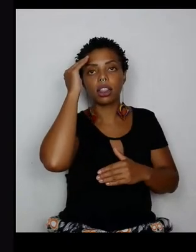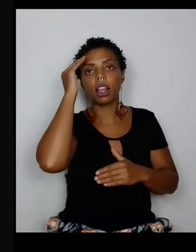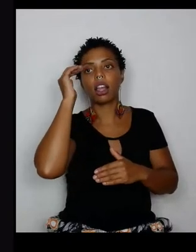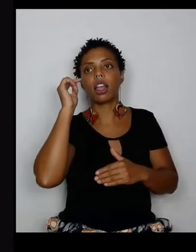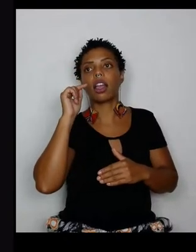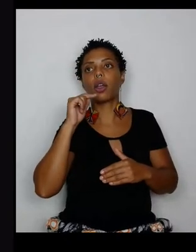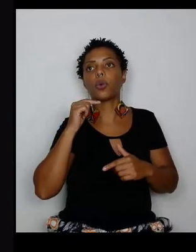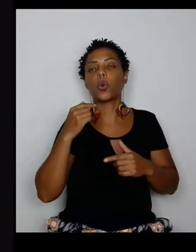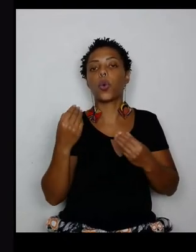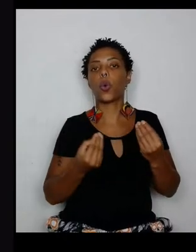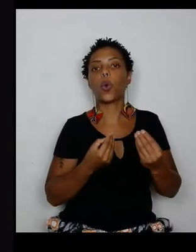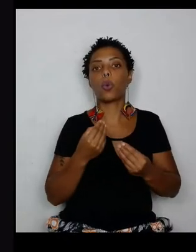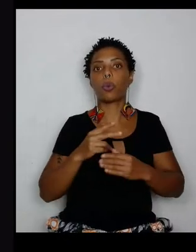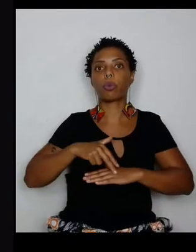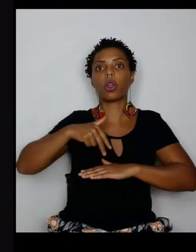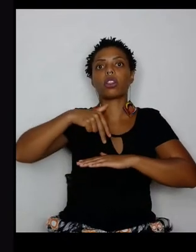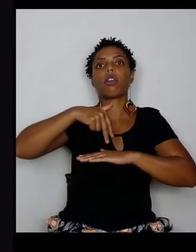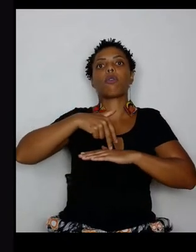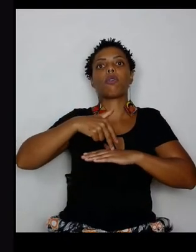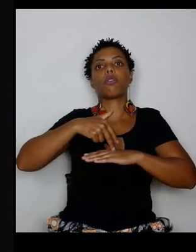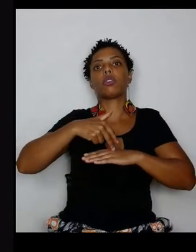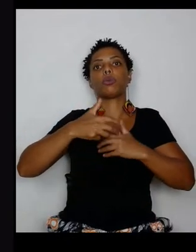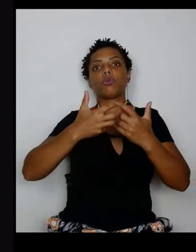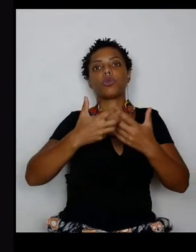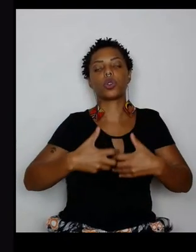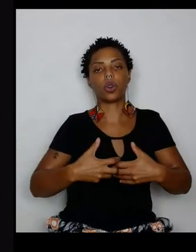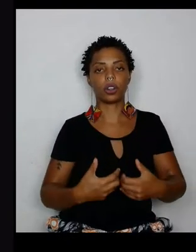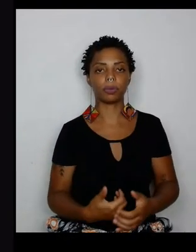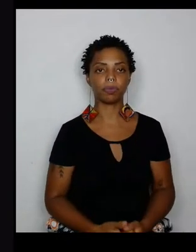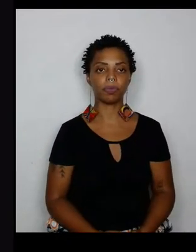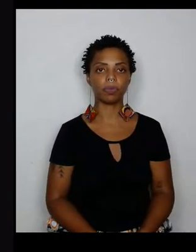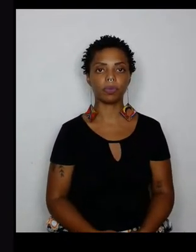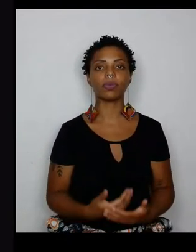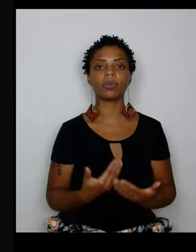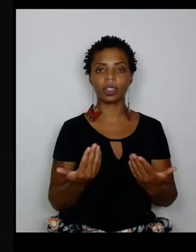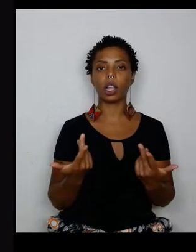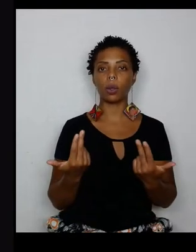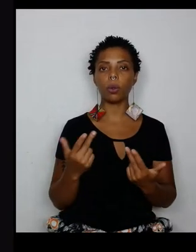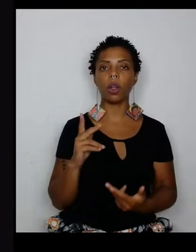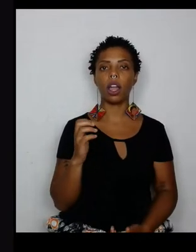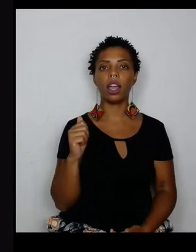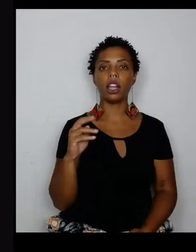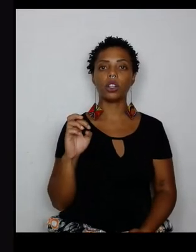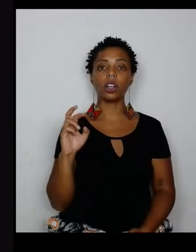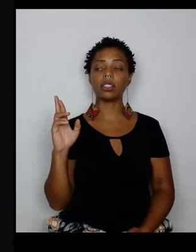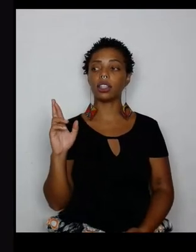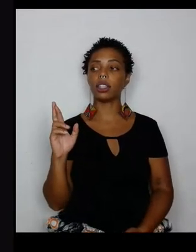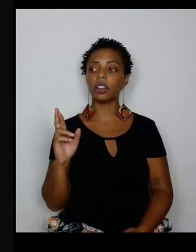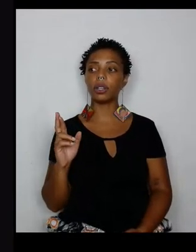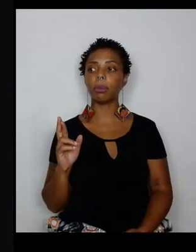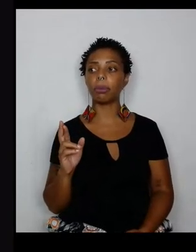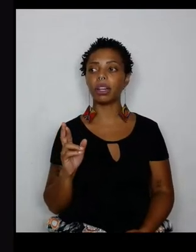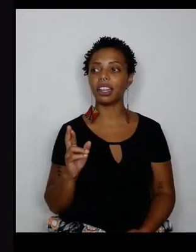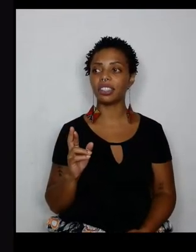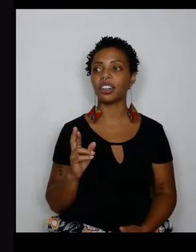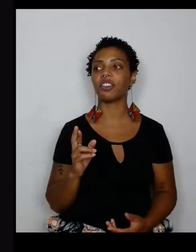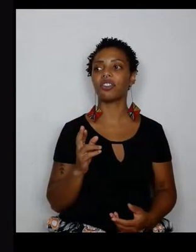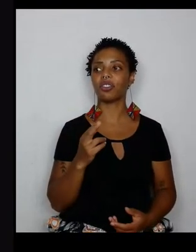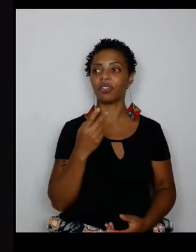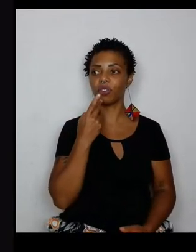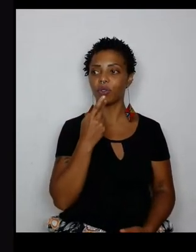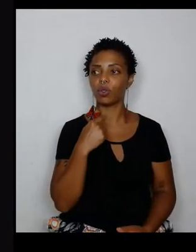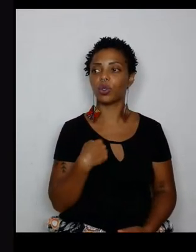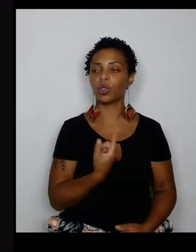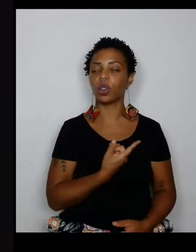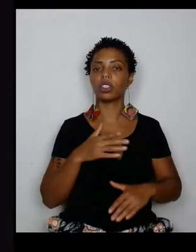me as they suggest heather maybe we should just vanish gogan i'm very wary of the sentiment and practice because i